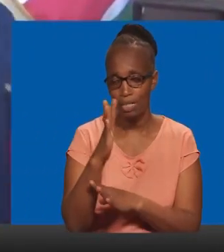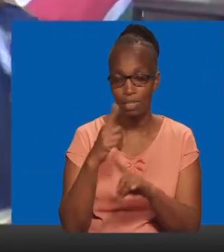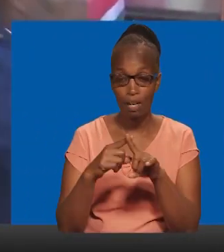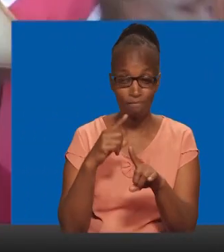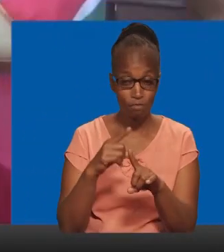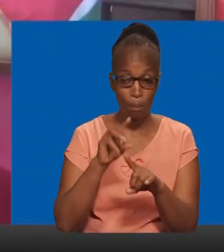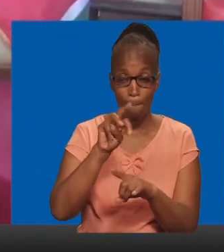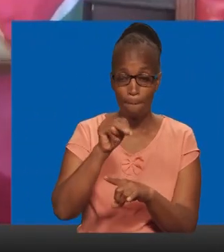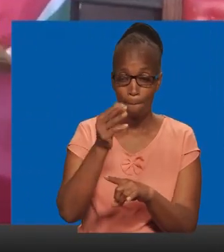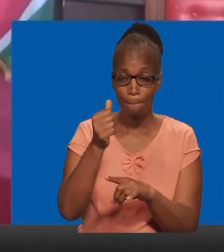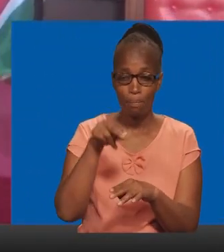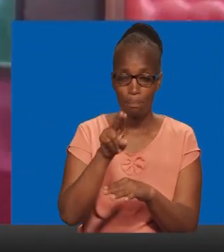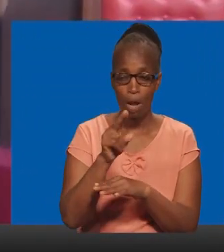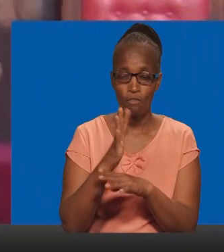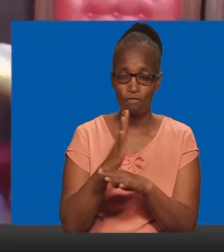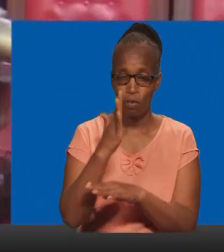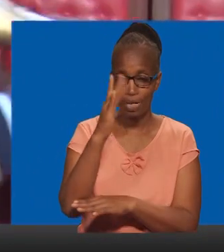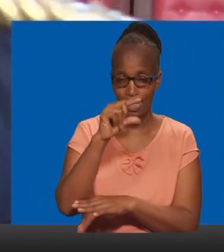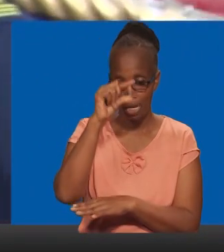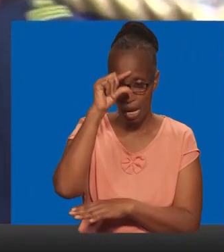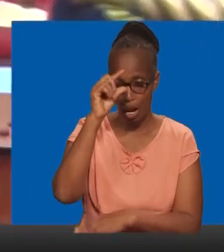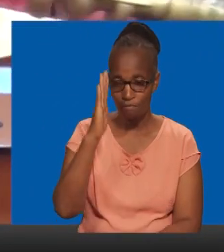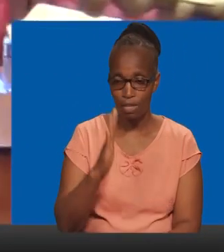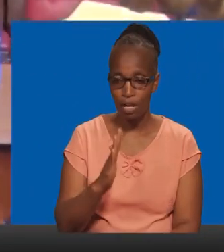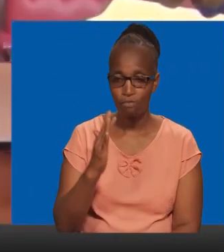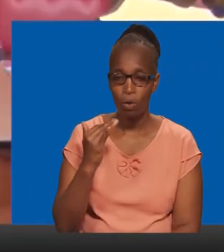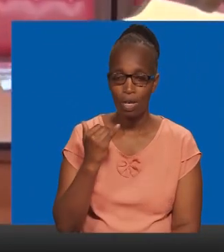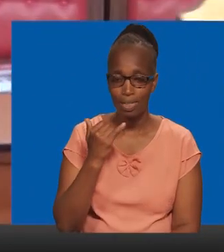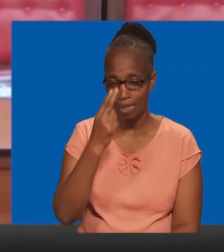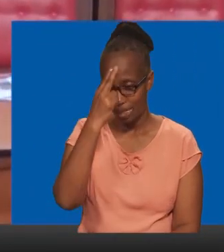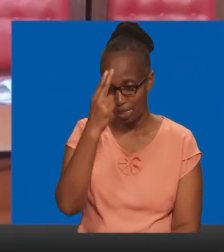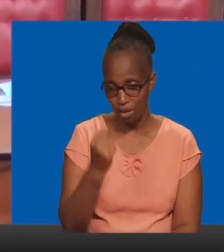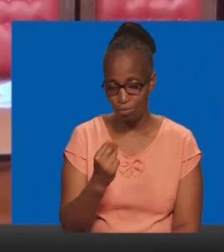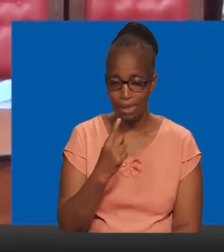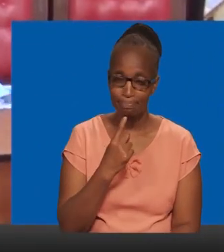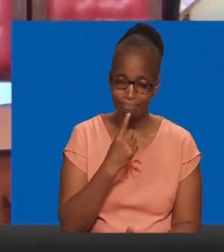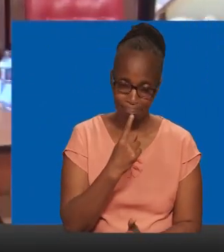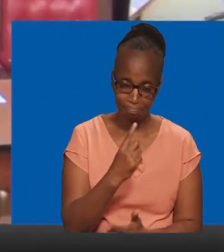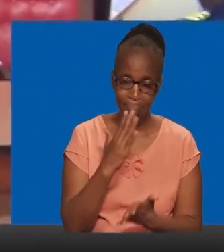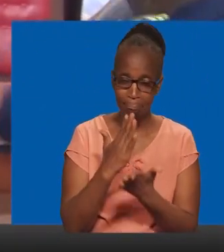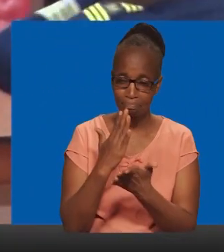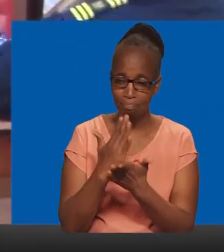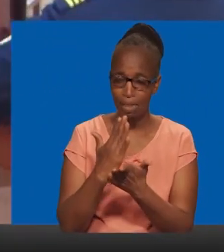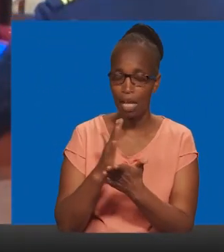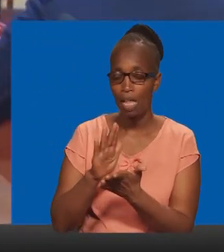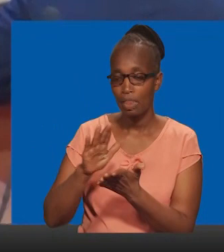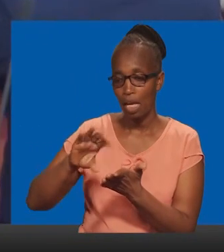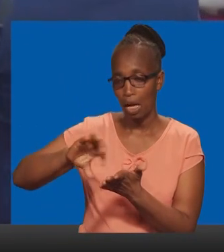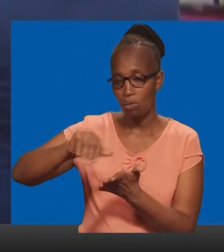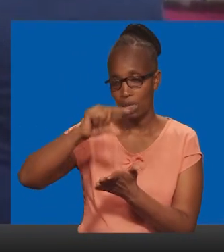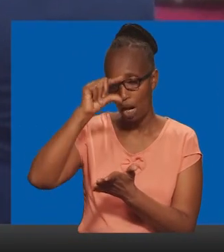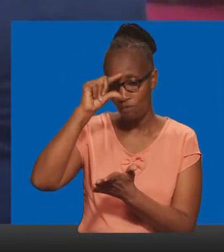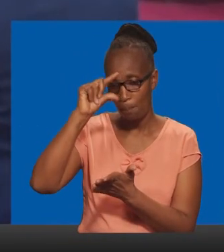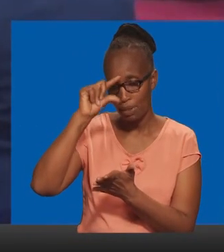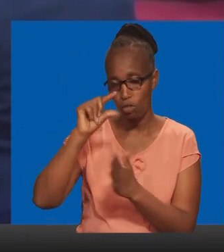Gavana Patrick Ole Ntuntu anasema serikali ya kaunti itazungusha ua katika msitu hiyo ili kukinga dhidi ya uvamizi kutoka